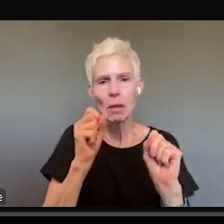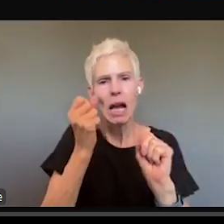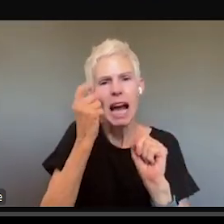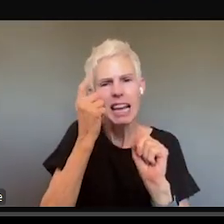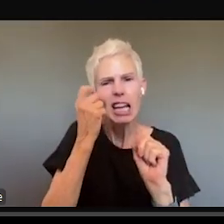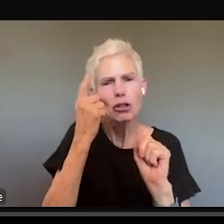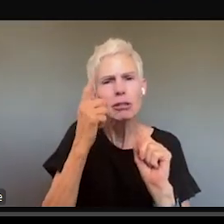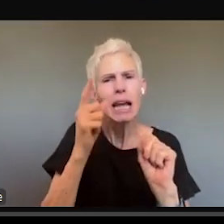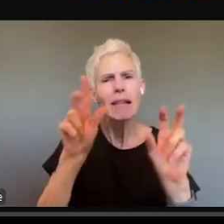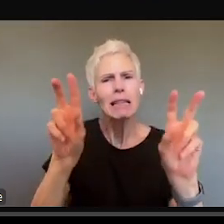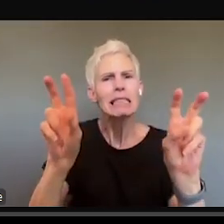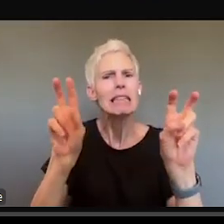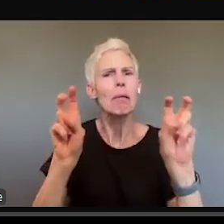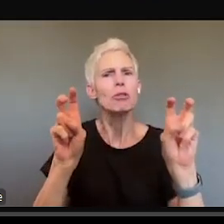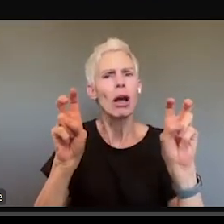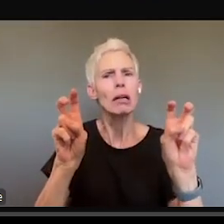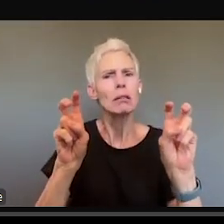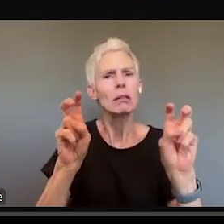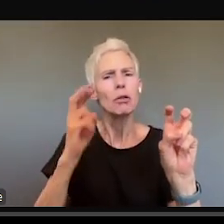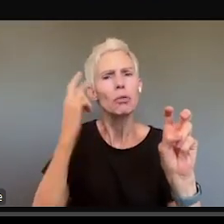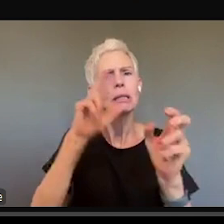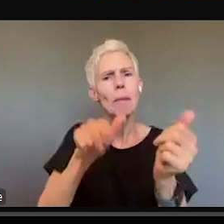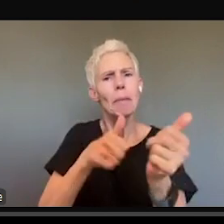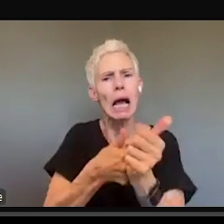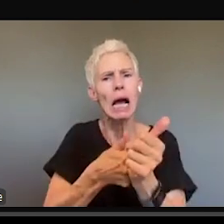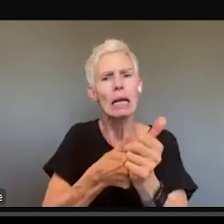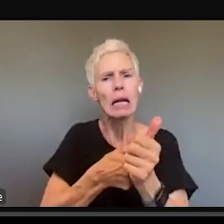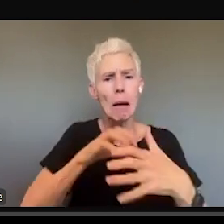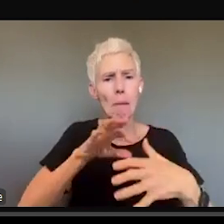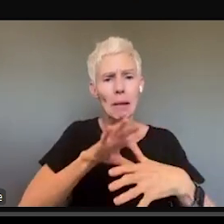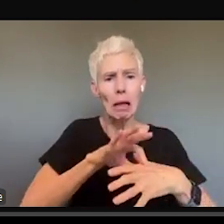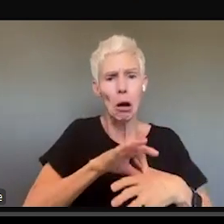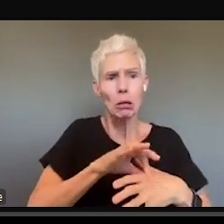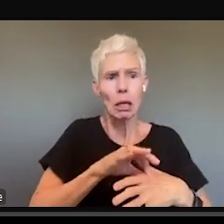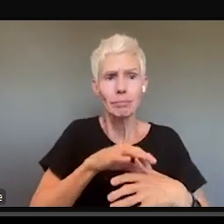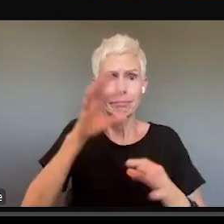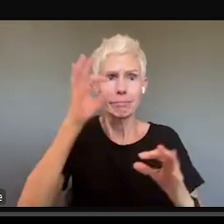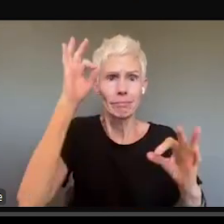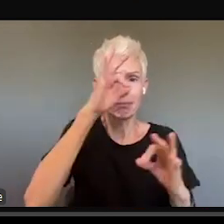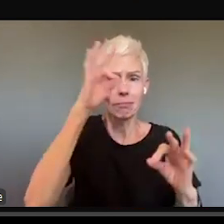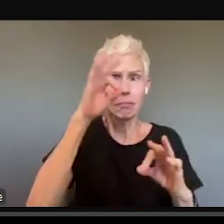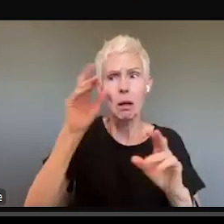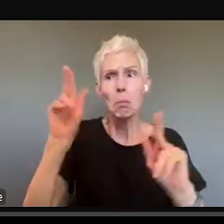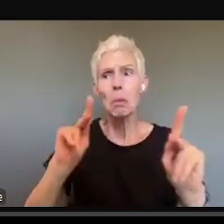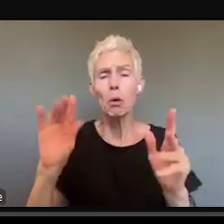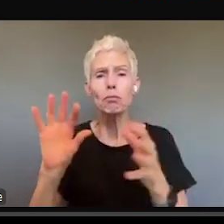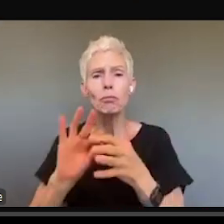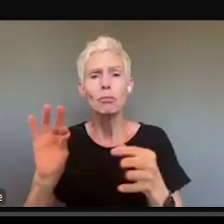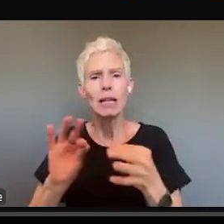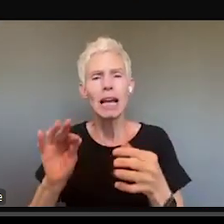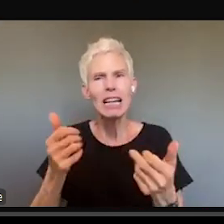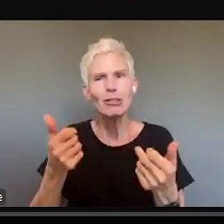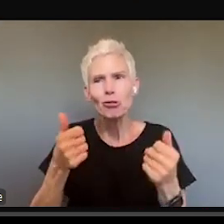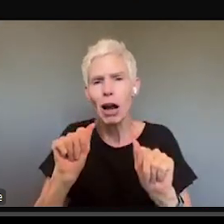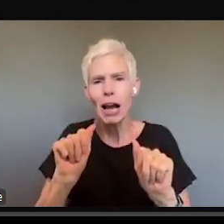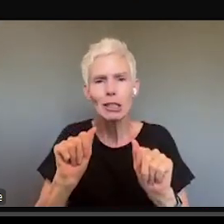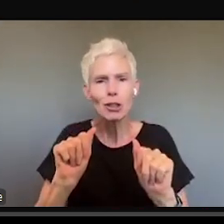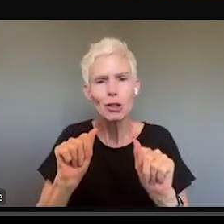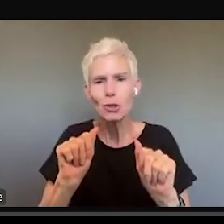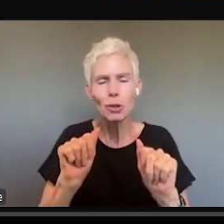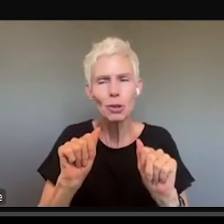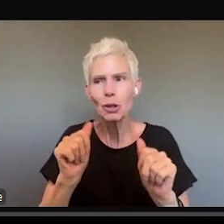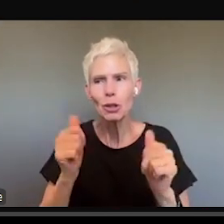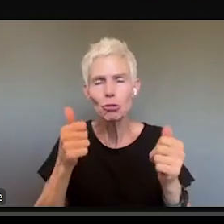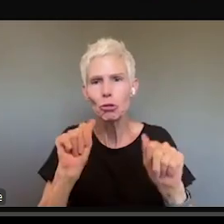for these, but I don't know the content, what people are going to say. And I try to work something in that tries to